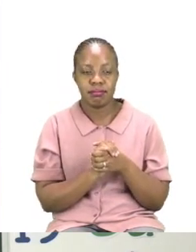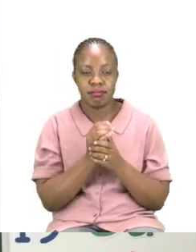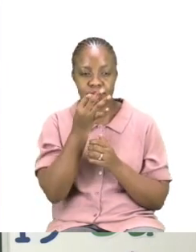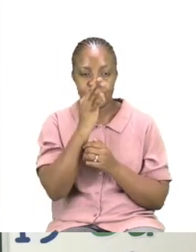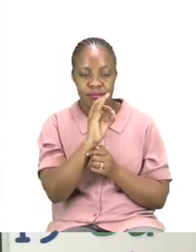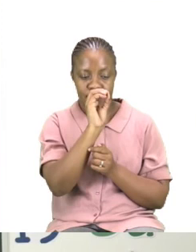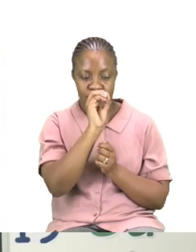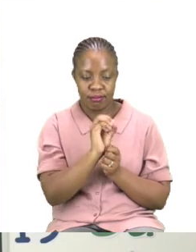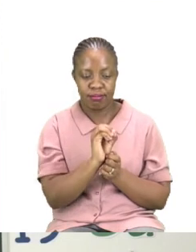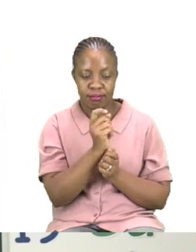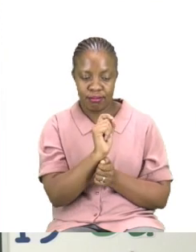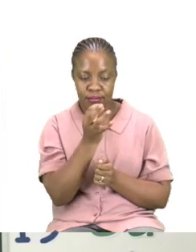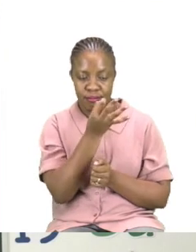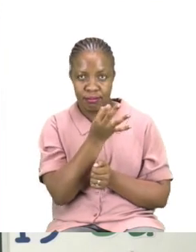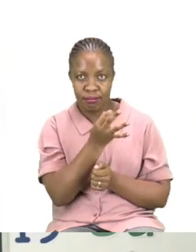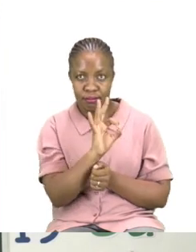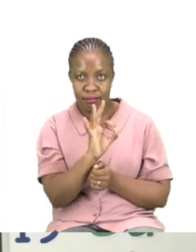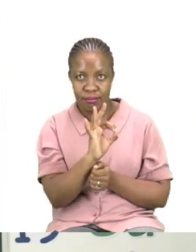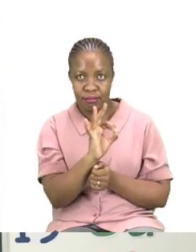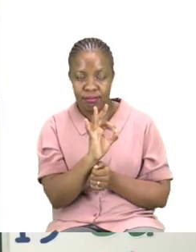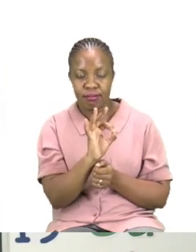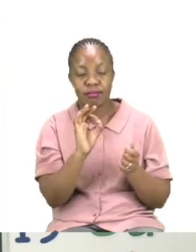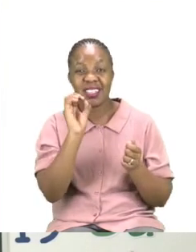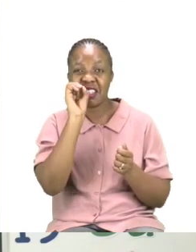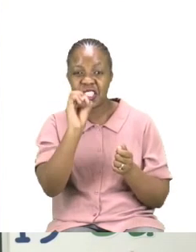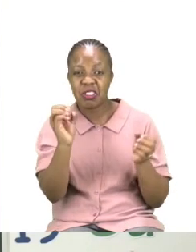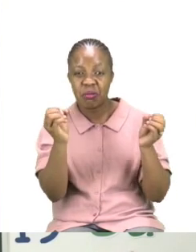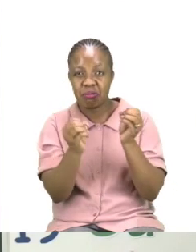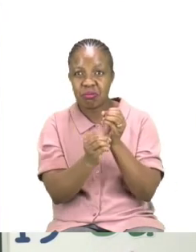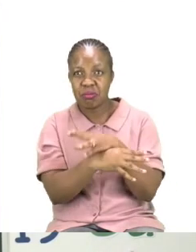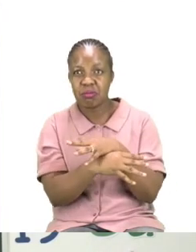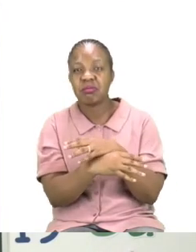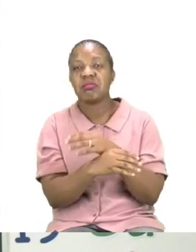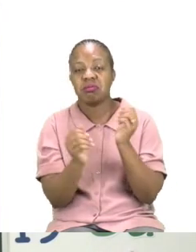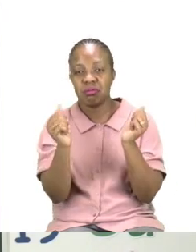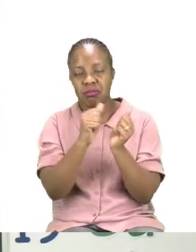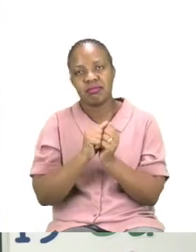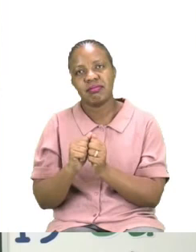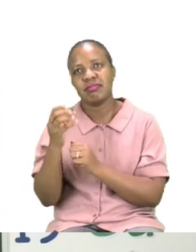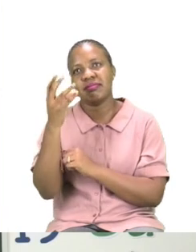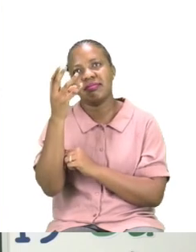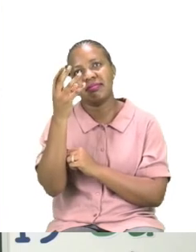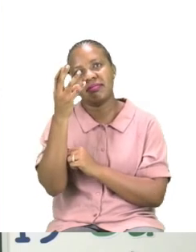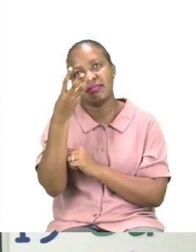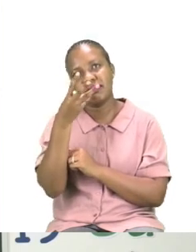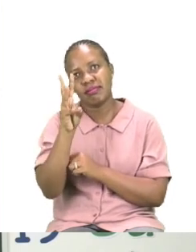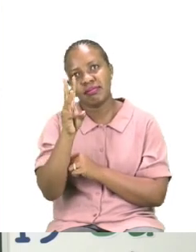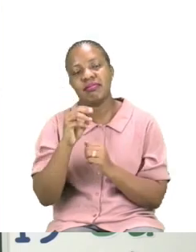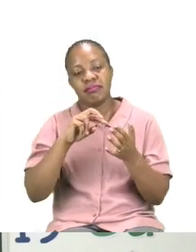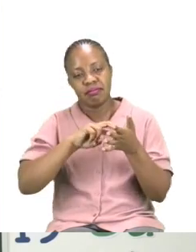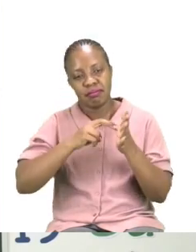9. And then we replace the 0 with the 6. So our answer